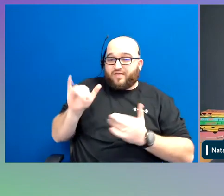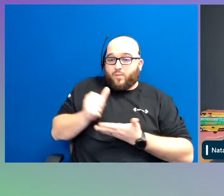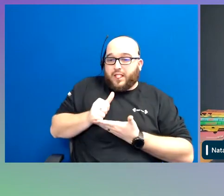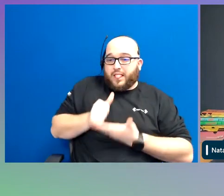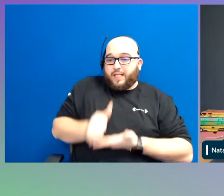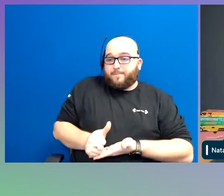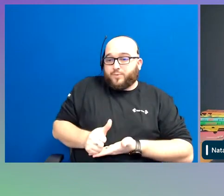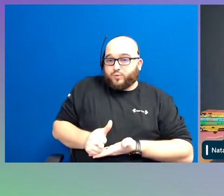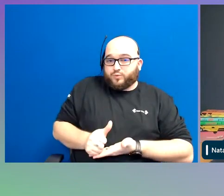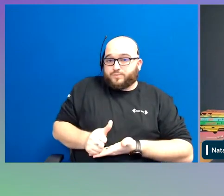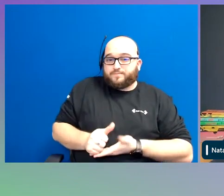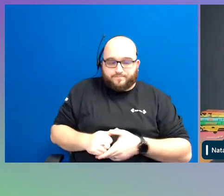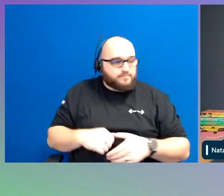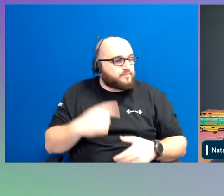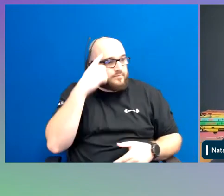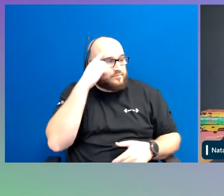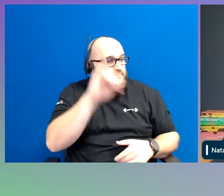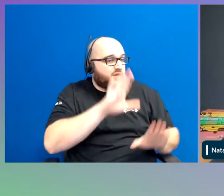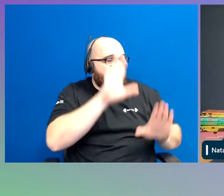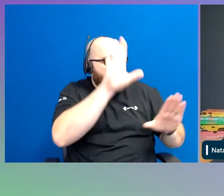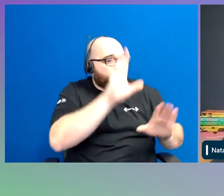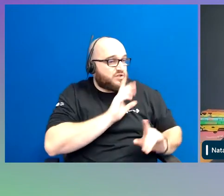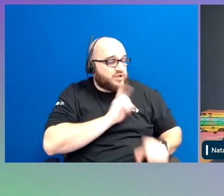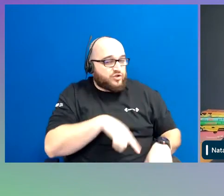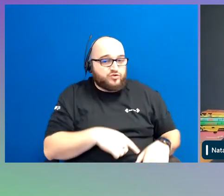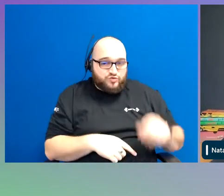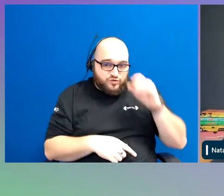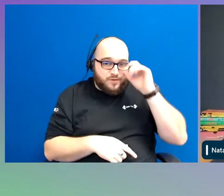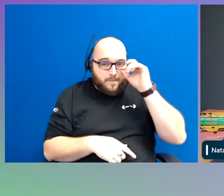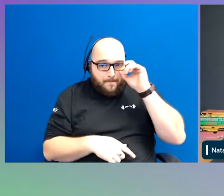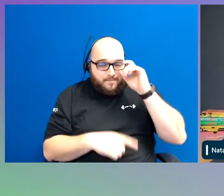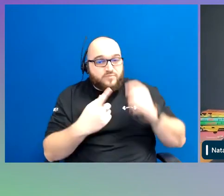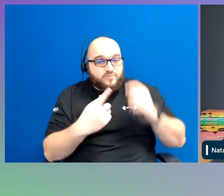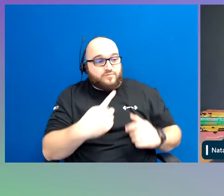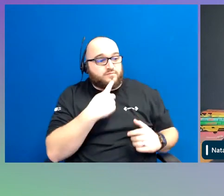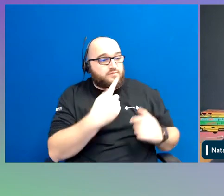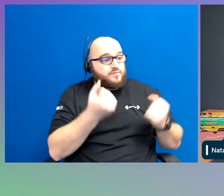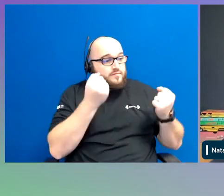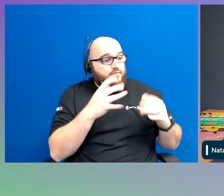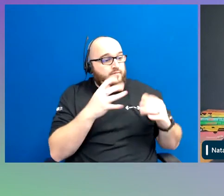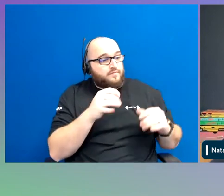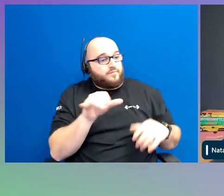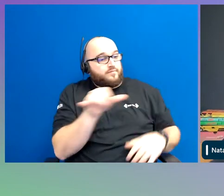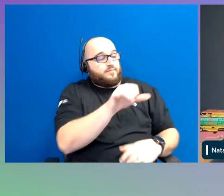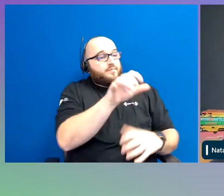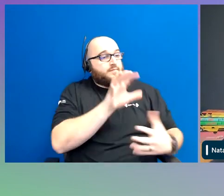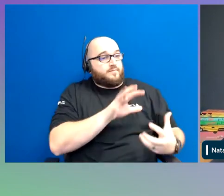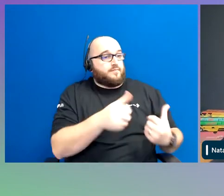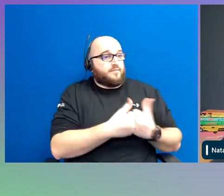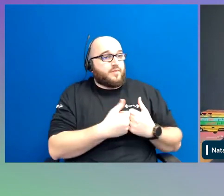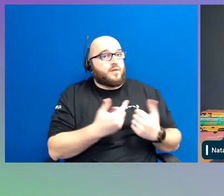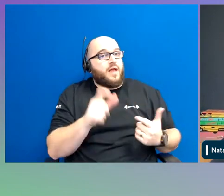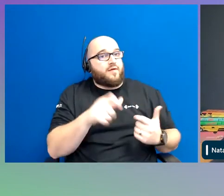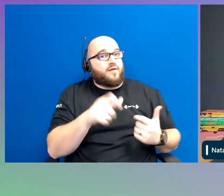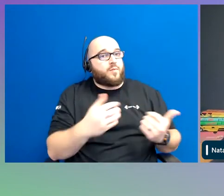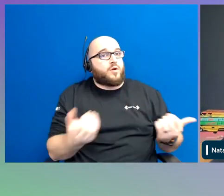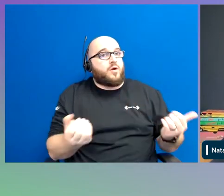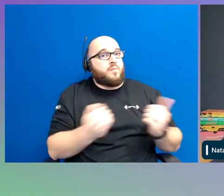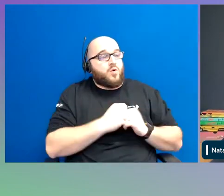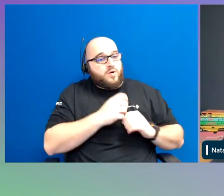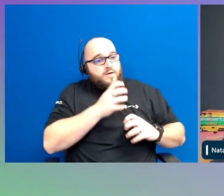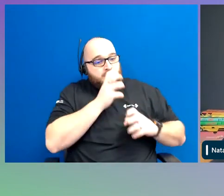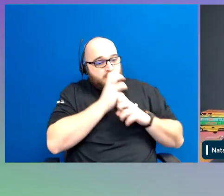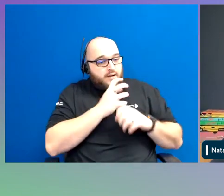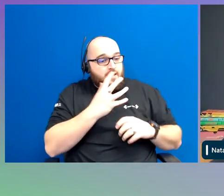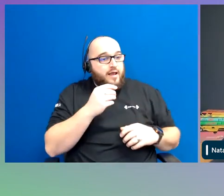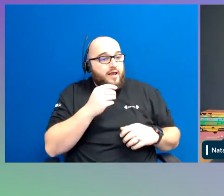think that was a great answer. I think, like you say, it's many common challenges, but they're much more heightened, and the bias that